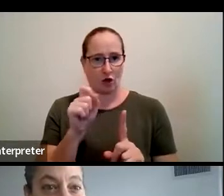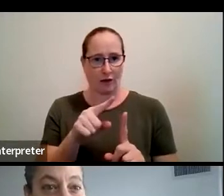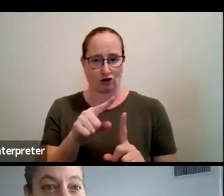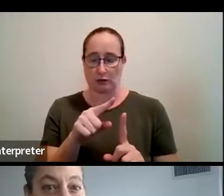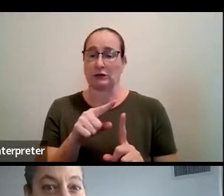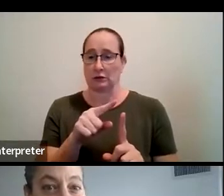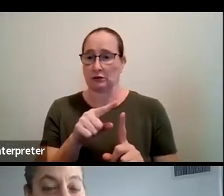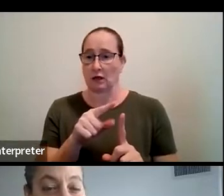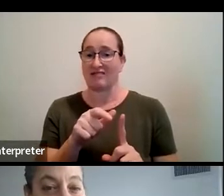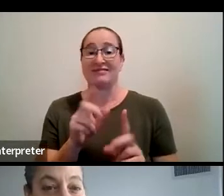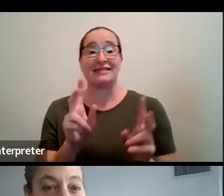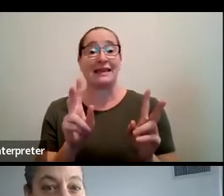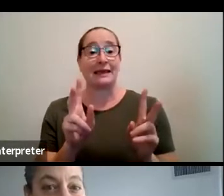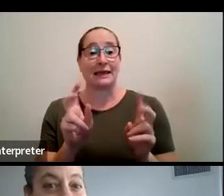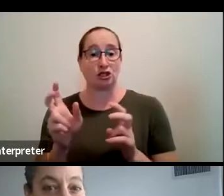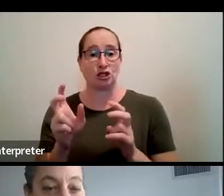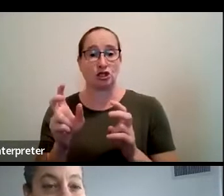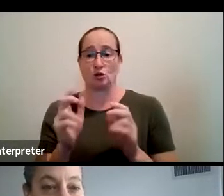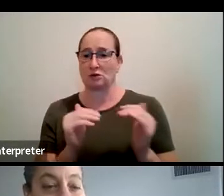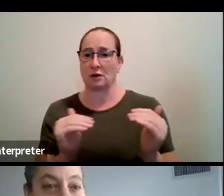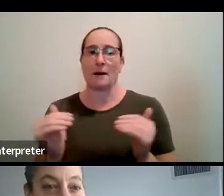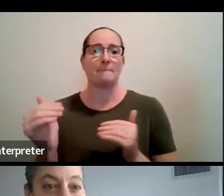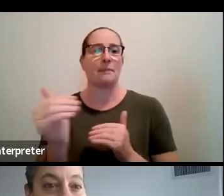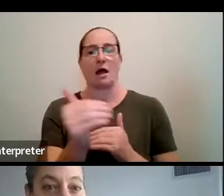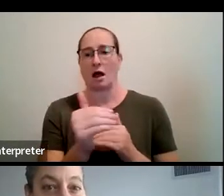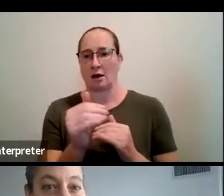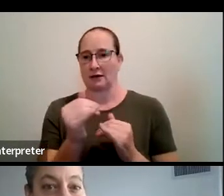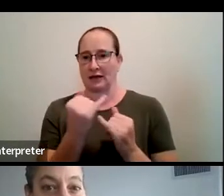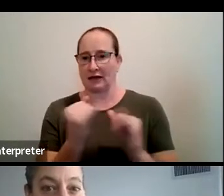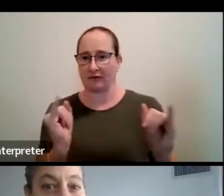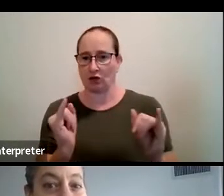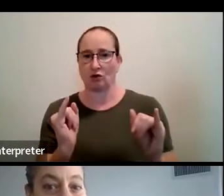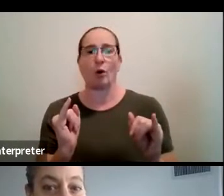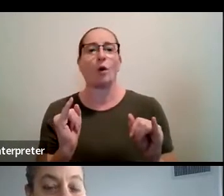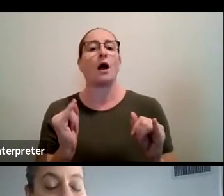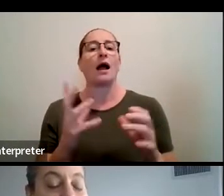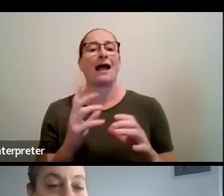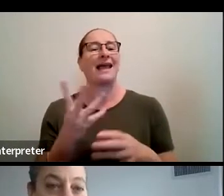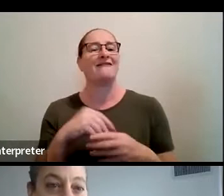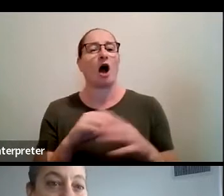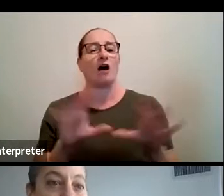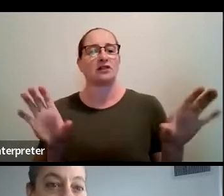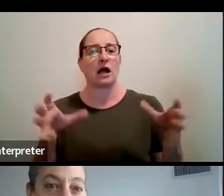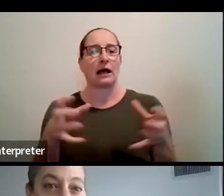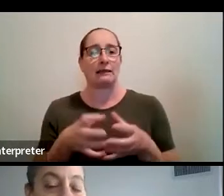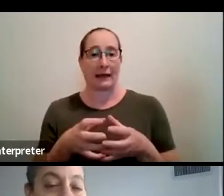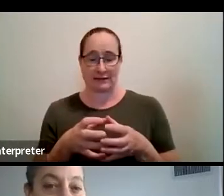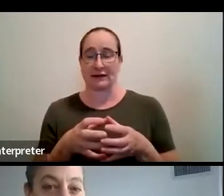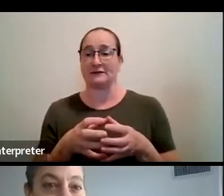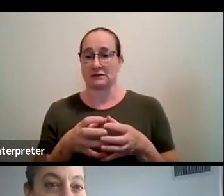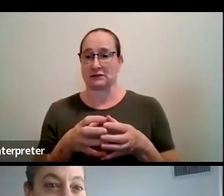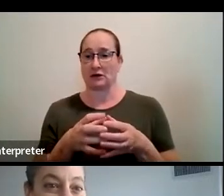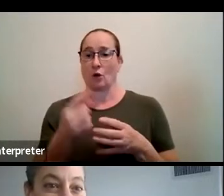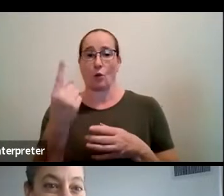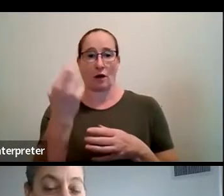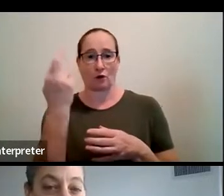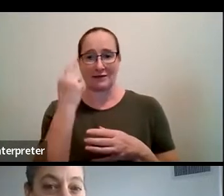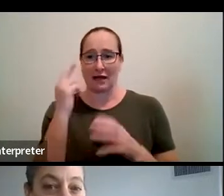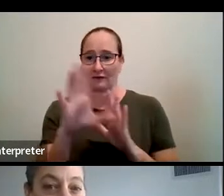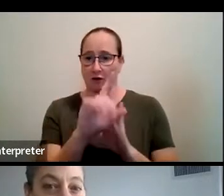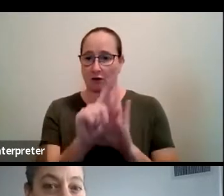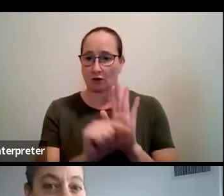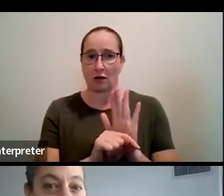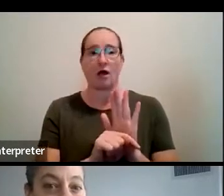here. The issue goes beyond individuals and includes collectives. So one of the reasons we have a constitution, we have